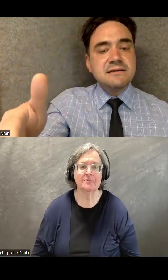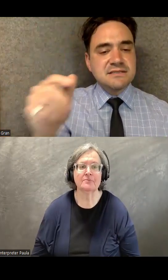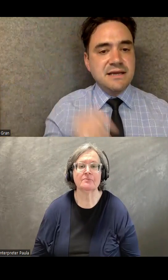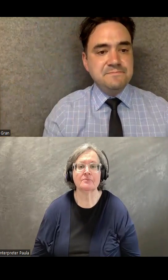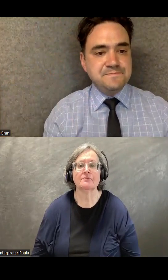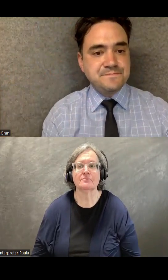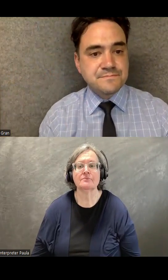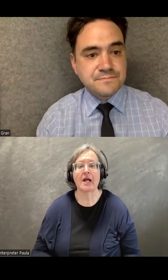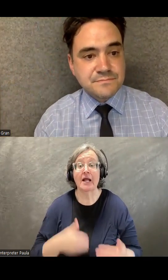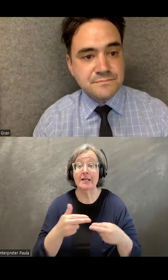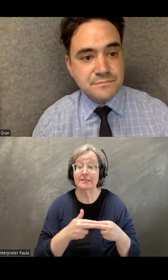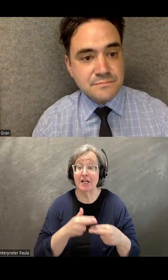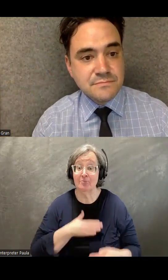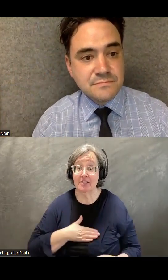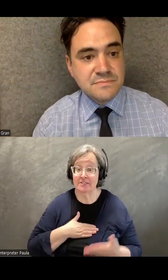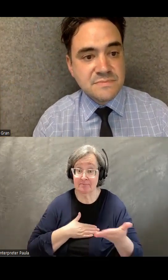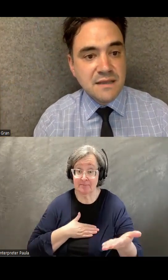Please, next slide.